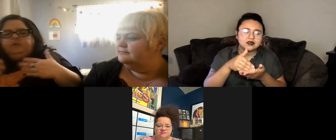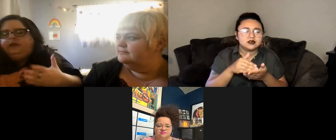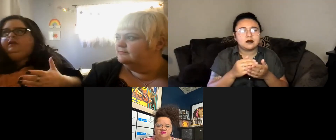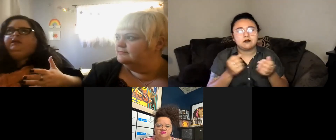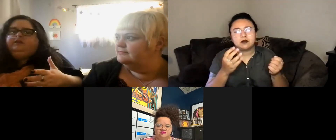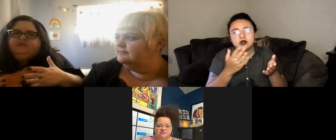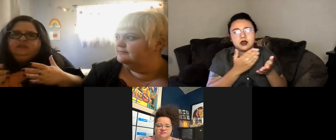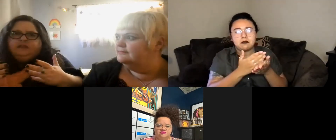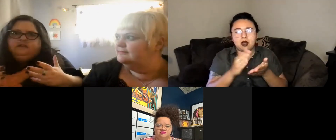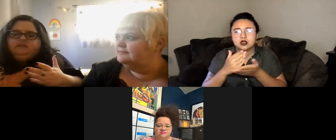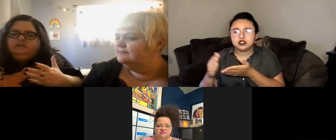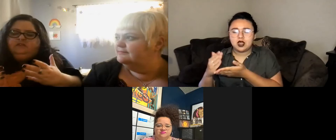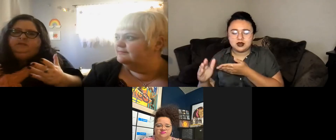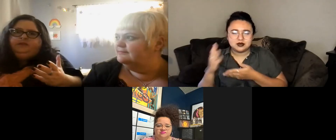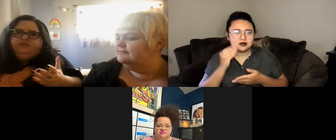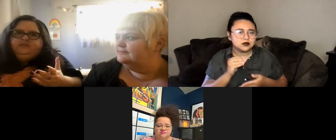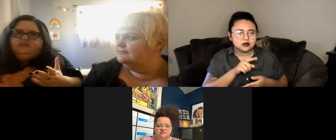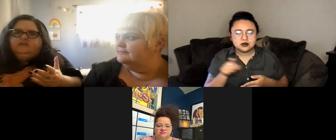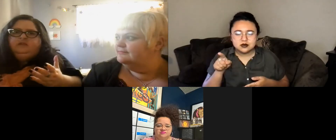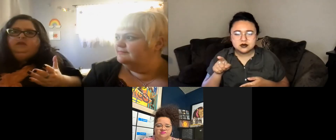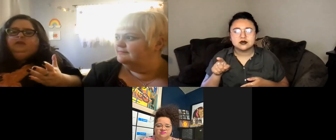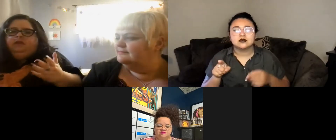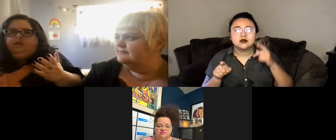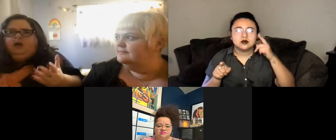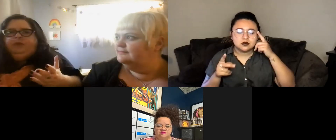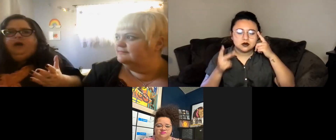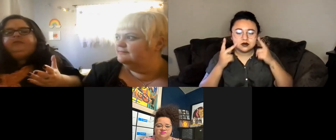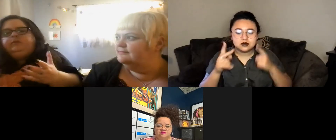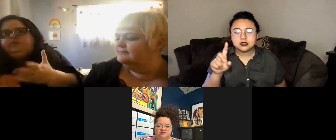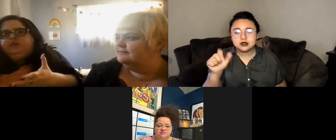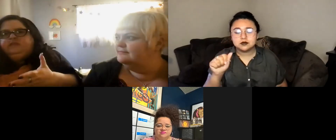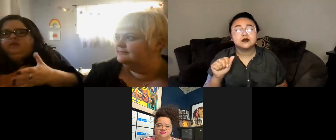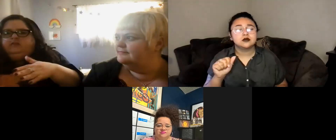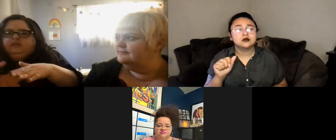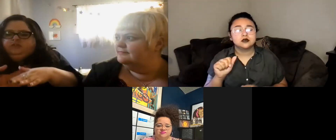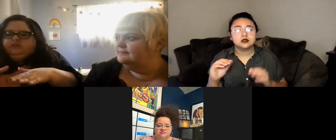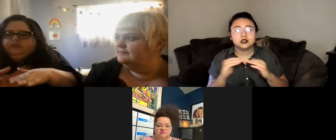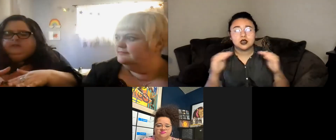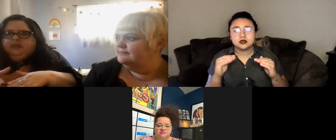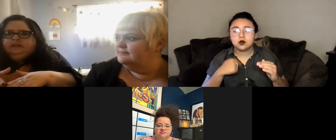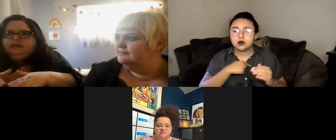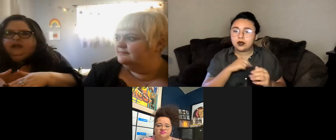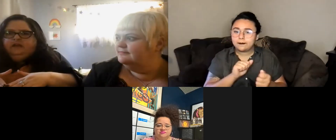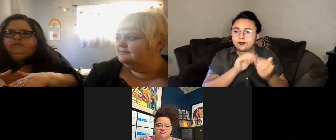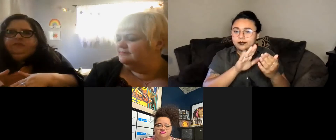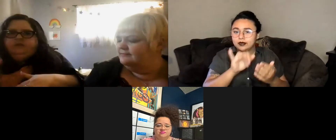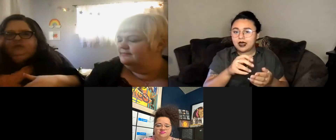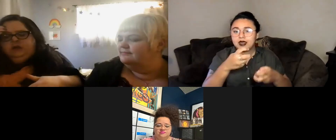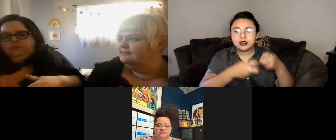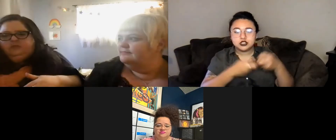And that's why you see like disability justice, come up to address those issues, like that lack